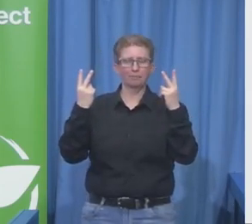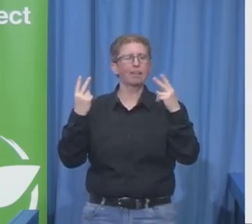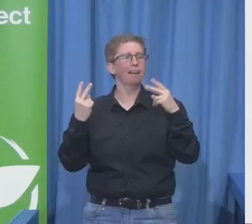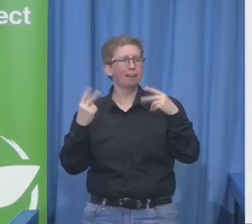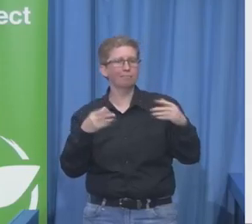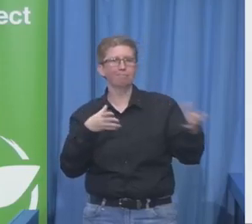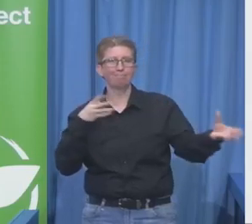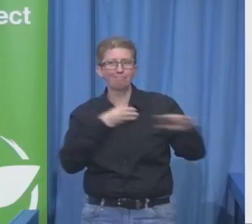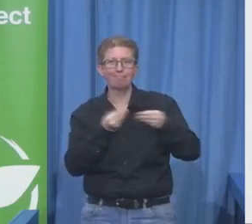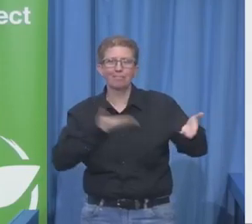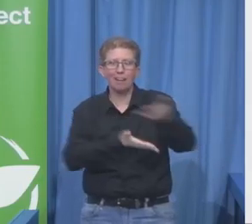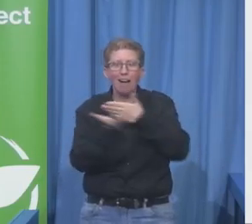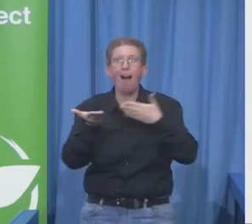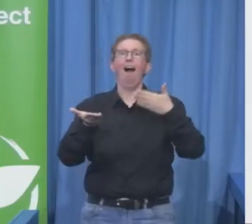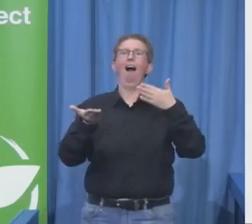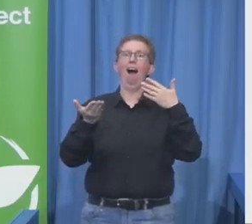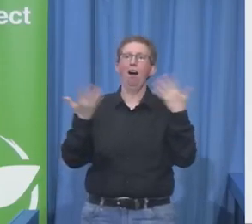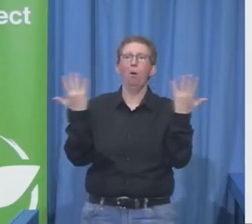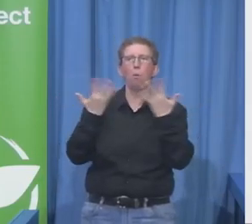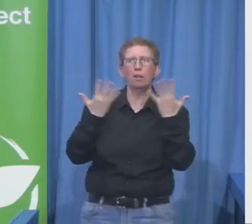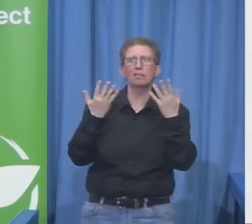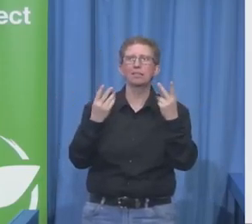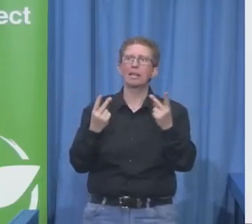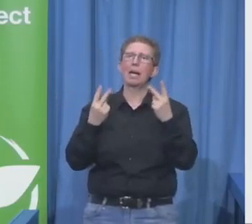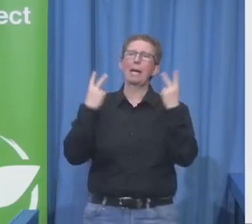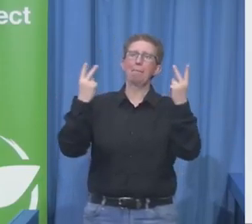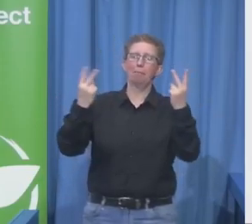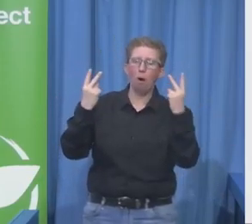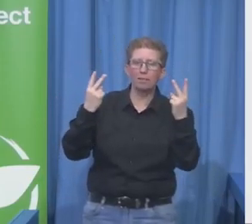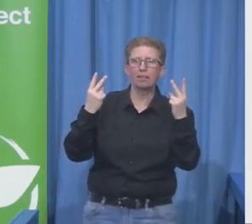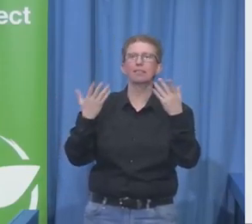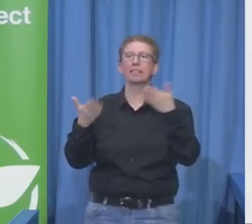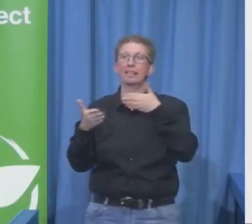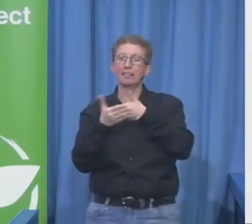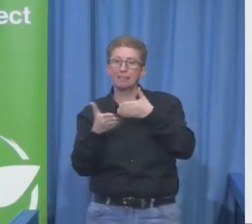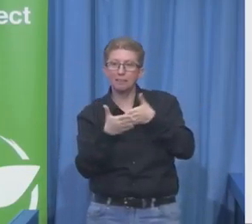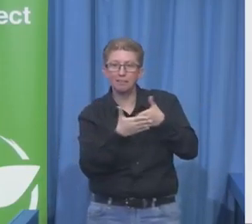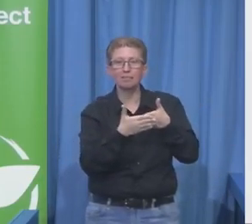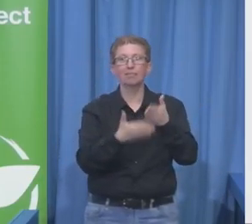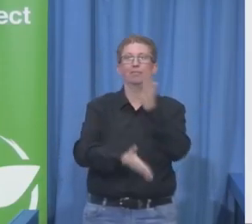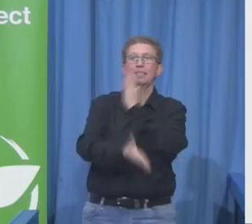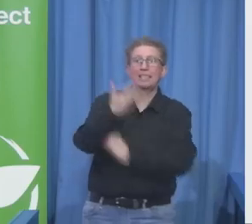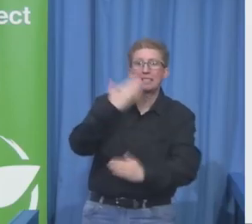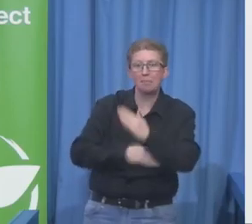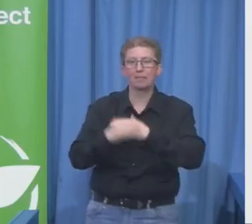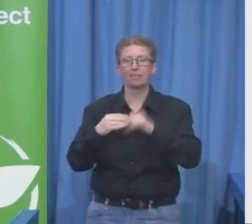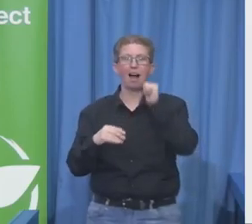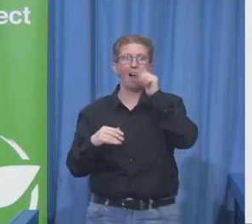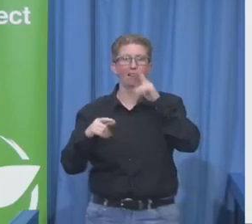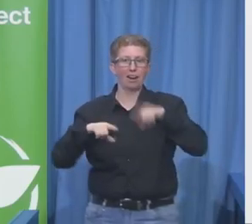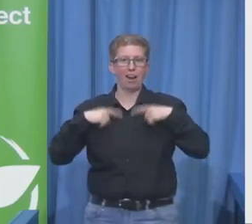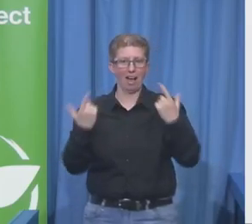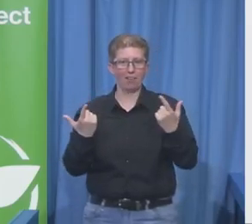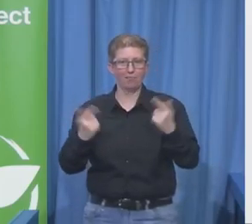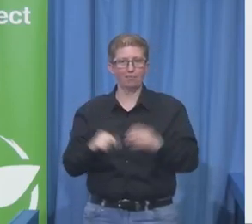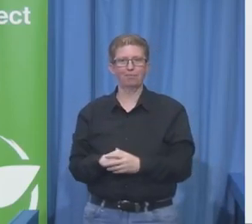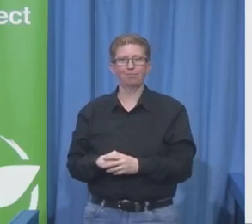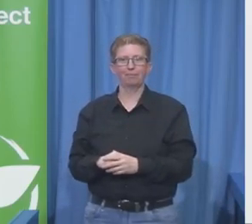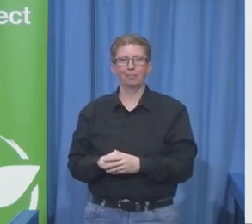that are inaccessible in the workplace. But also I think what's happened here is the best practice in one part of the